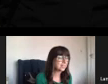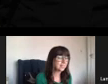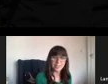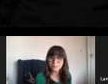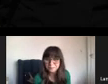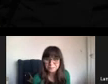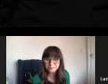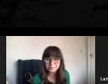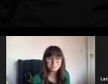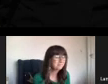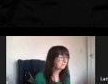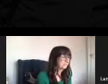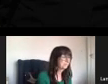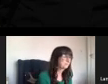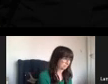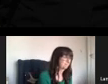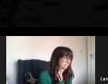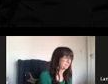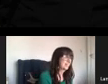all see my slides now.